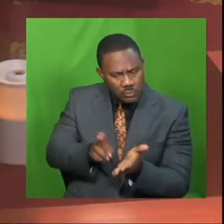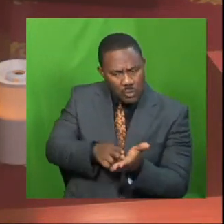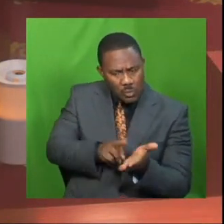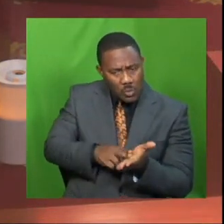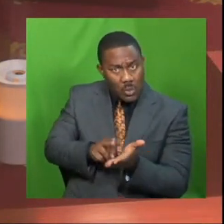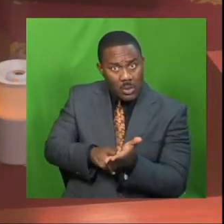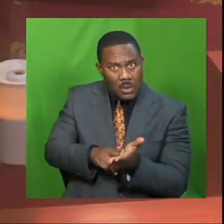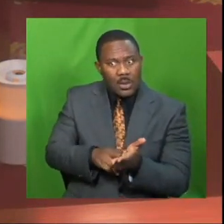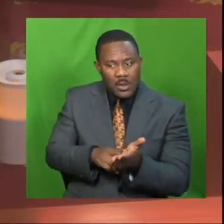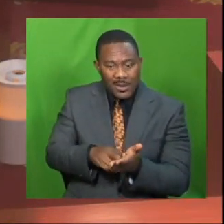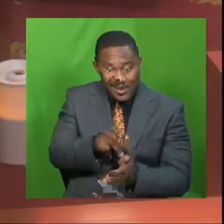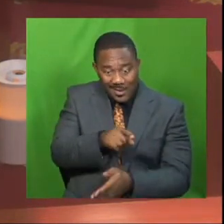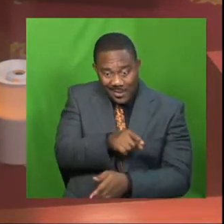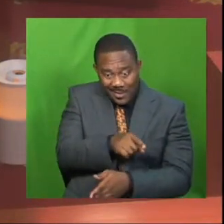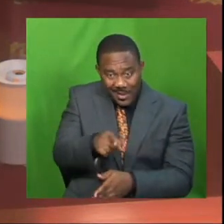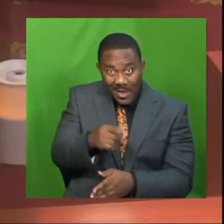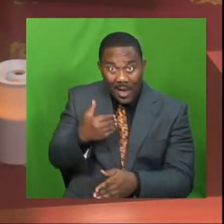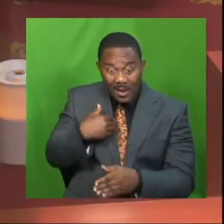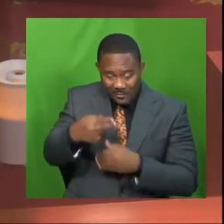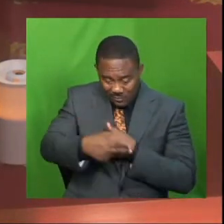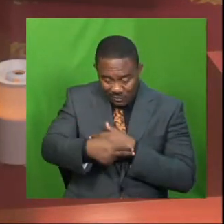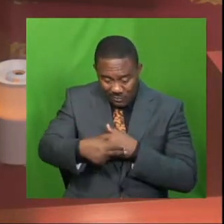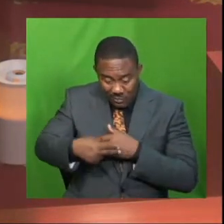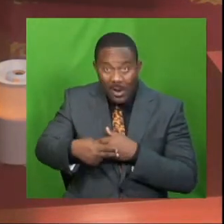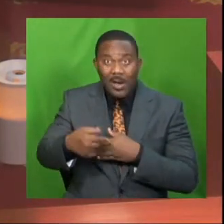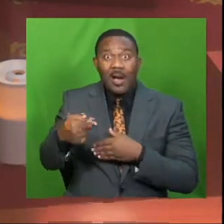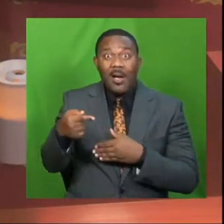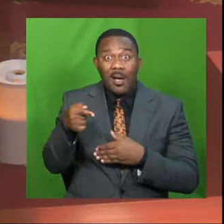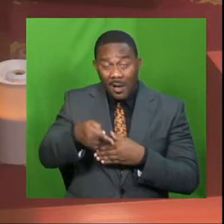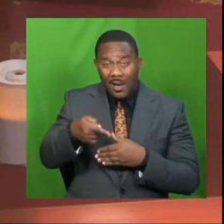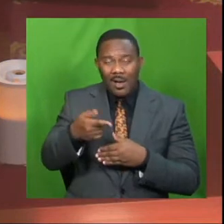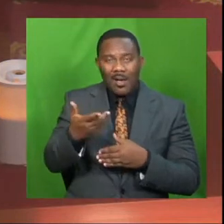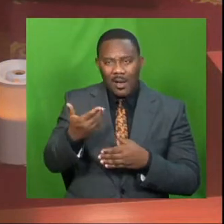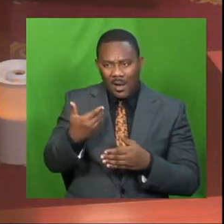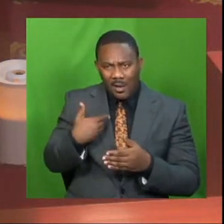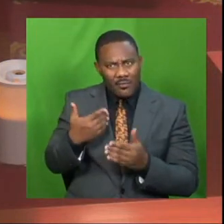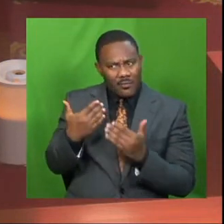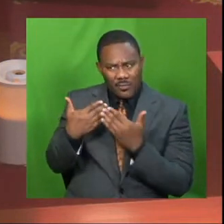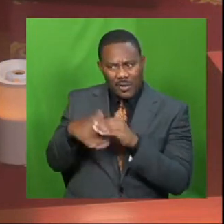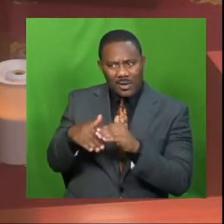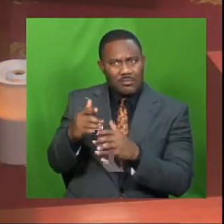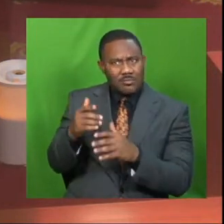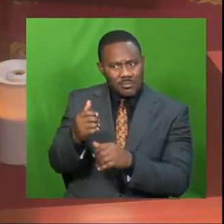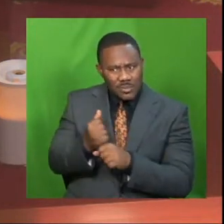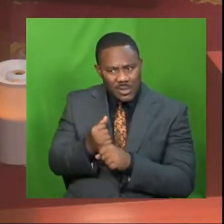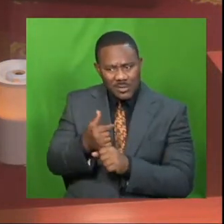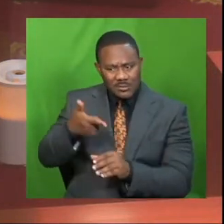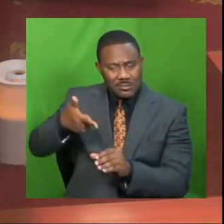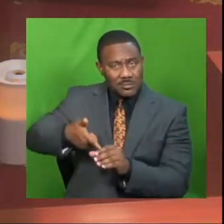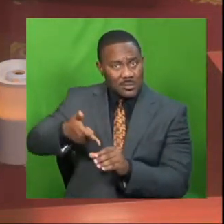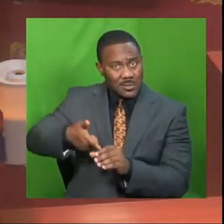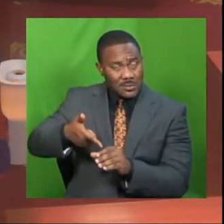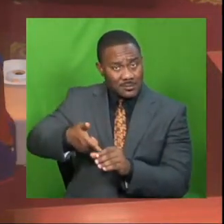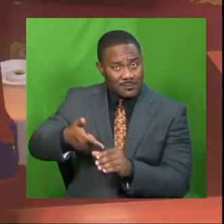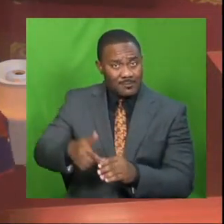only persons with registered canoes have access to the premise fuel. Thank